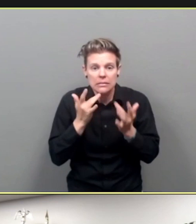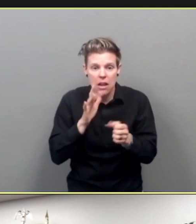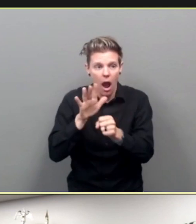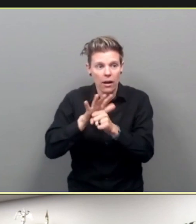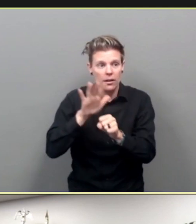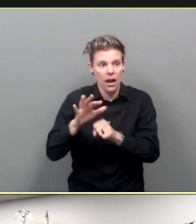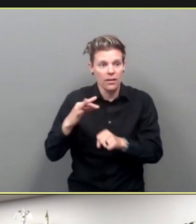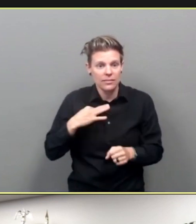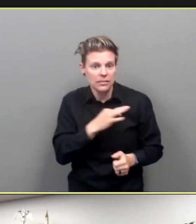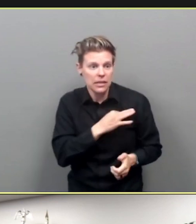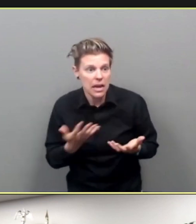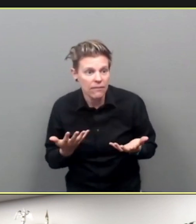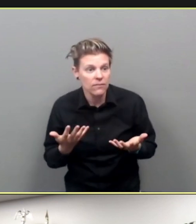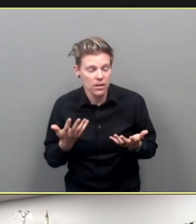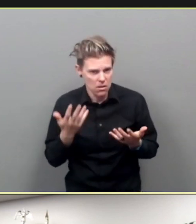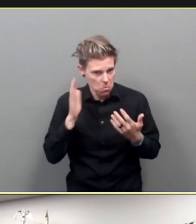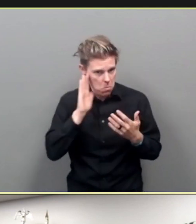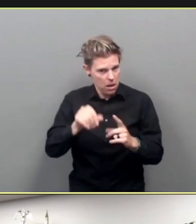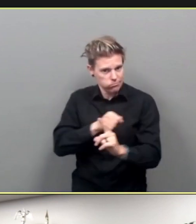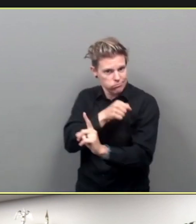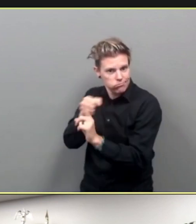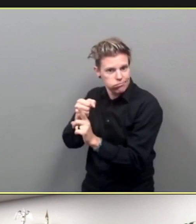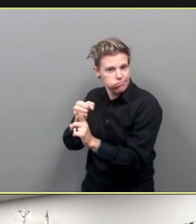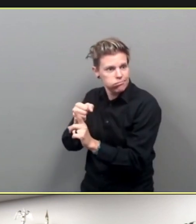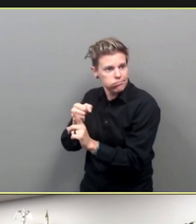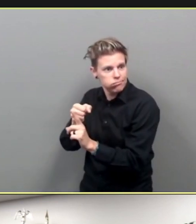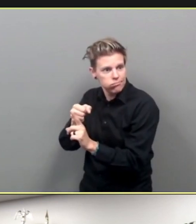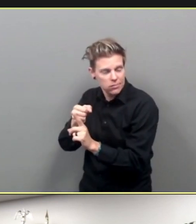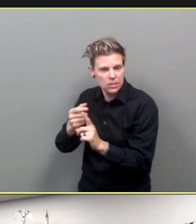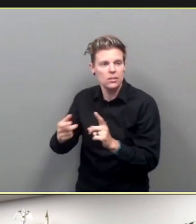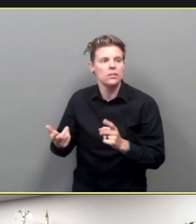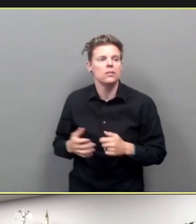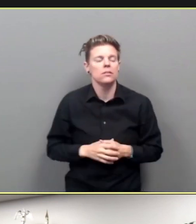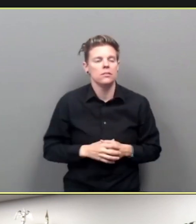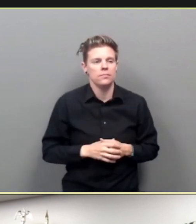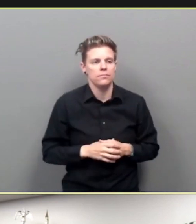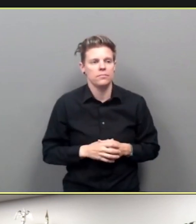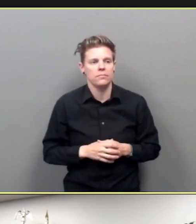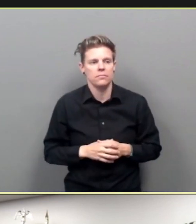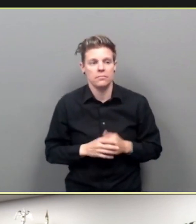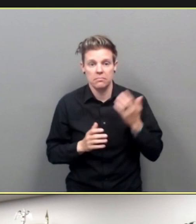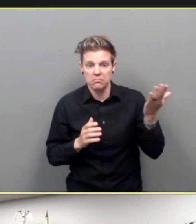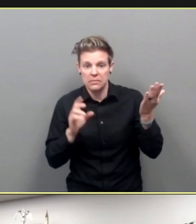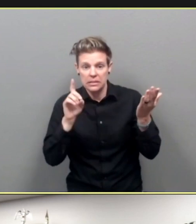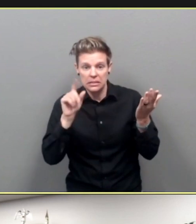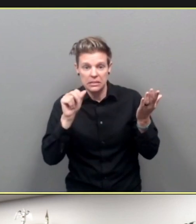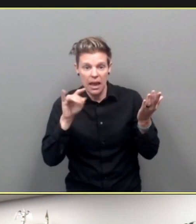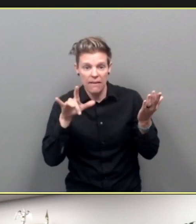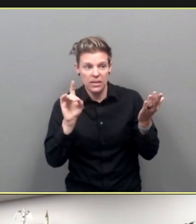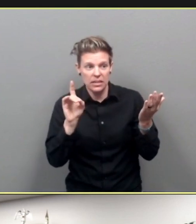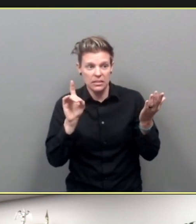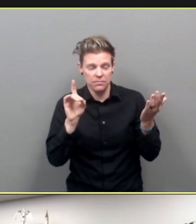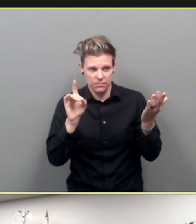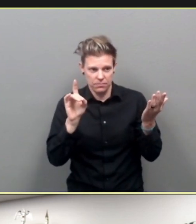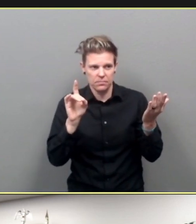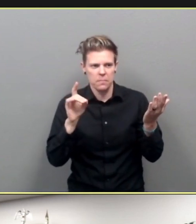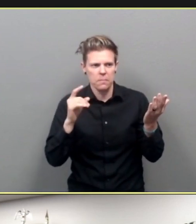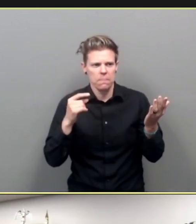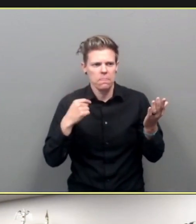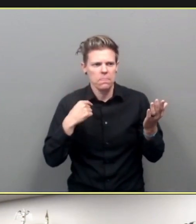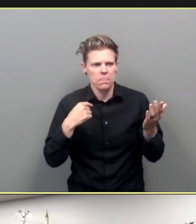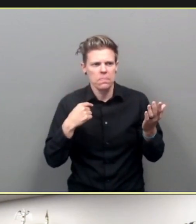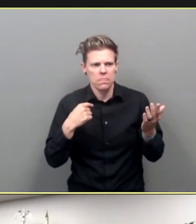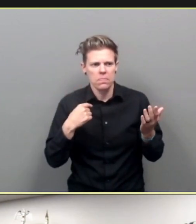our facilities? So 2 questions. Got it. And I've been talking almost at least a couple times a week with our hospitals